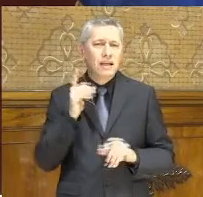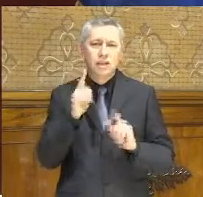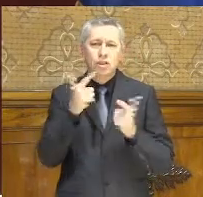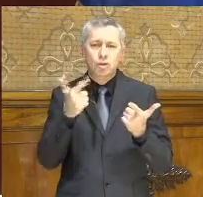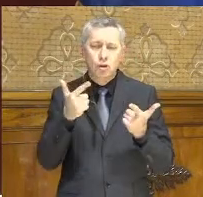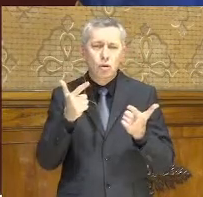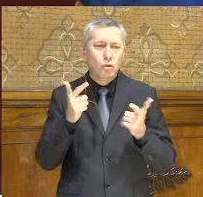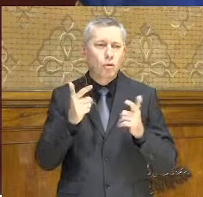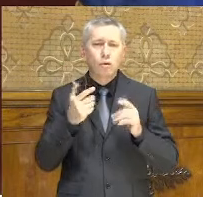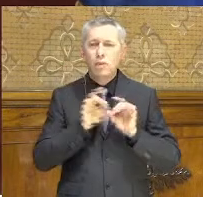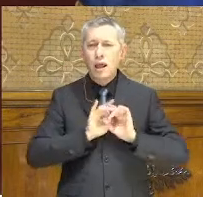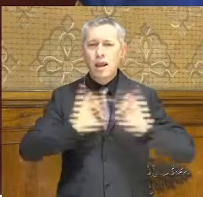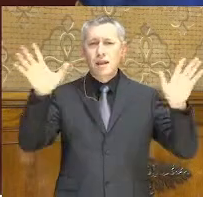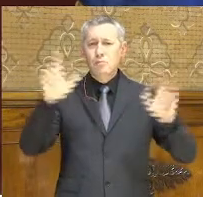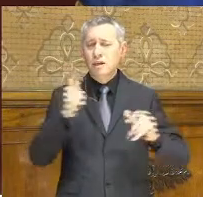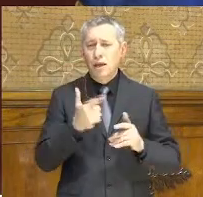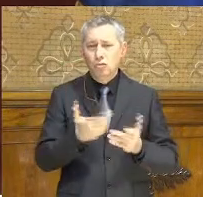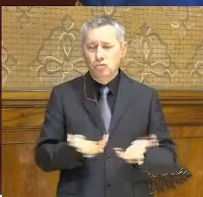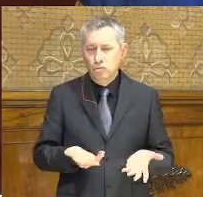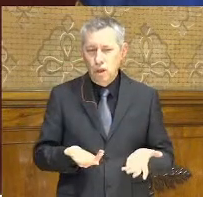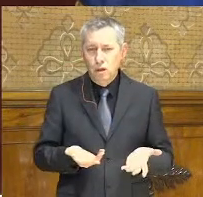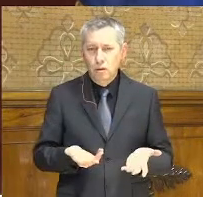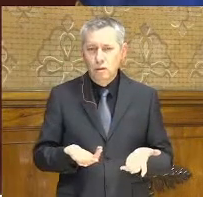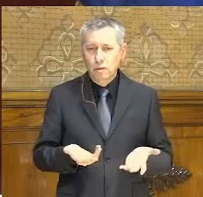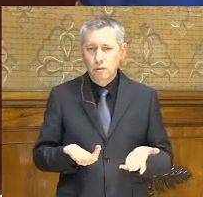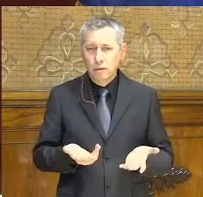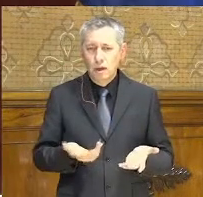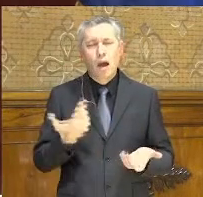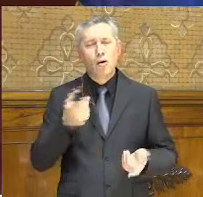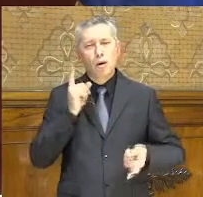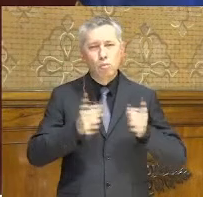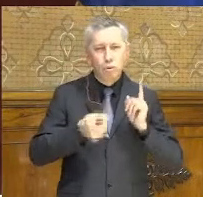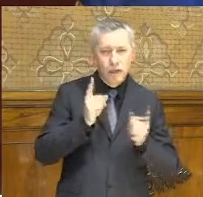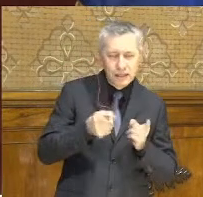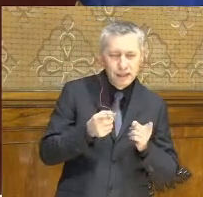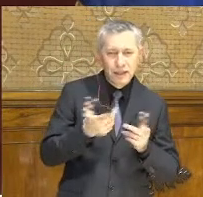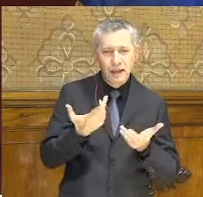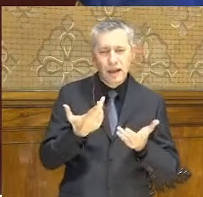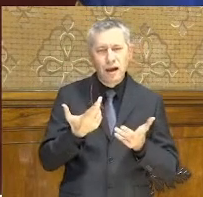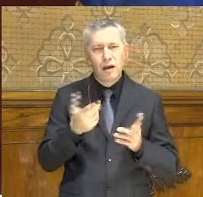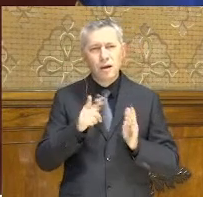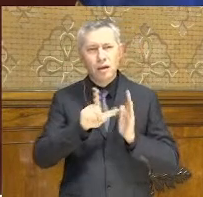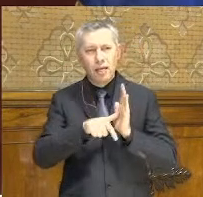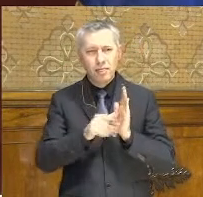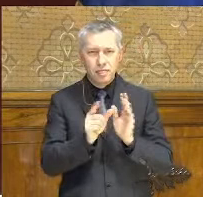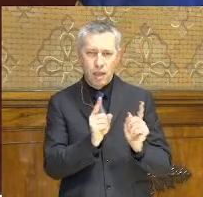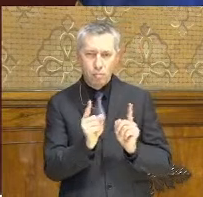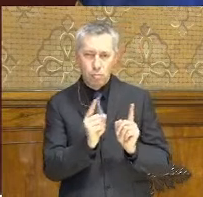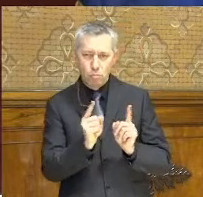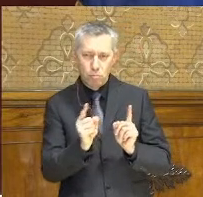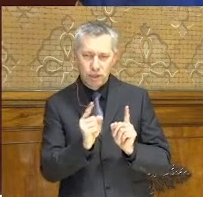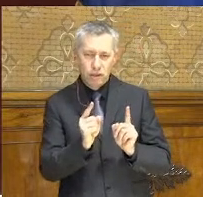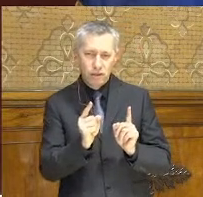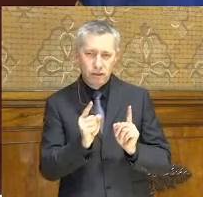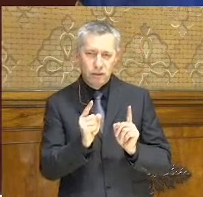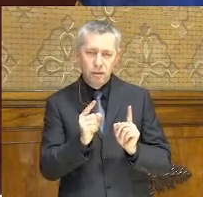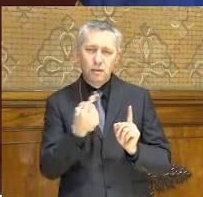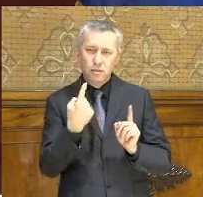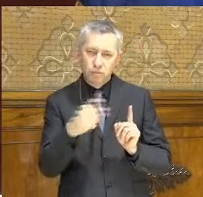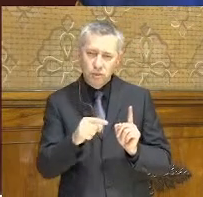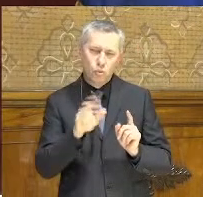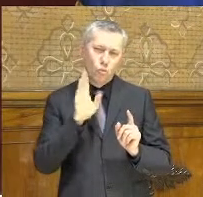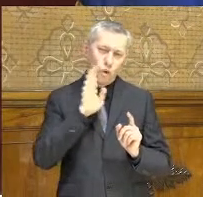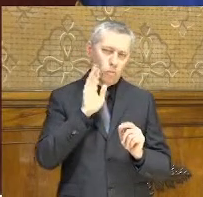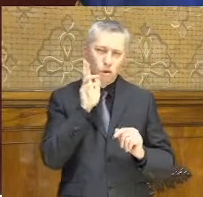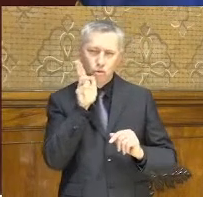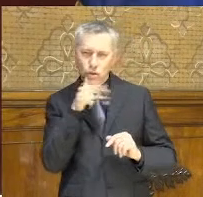say, is all about timing, which is the problem of unpreparedness with which I started. Men and women are